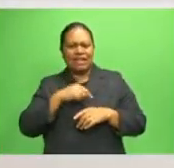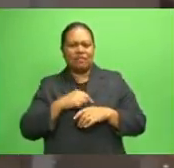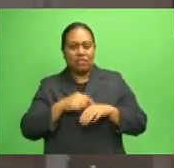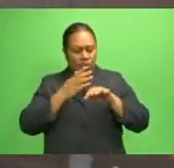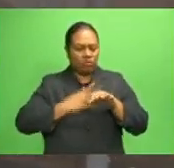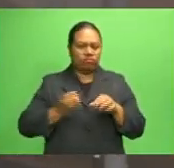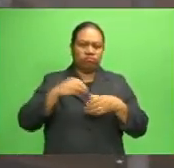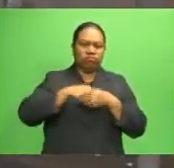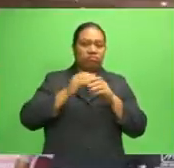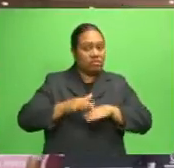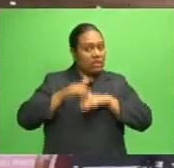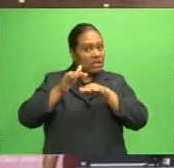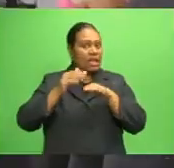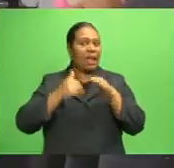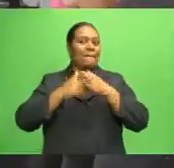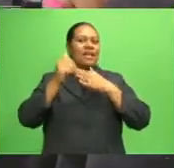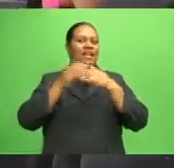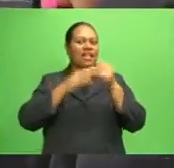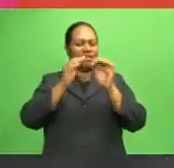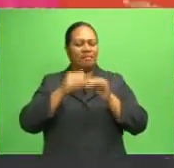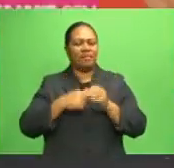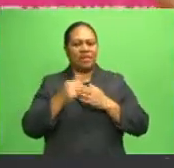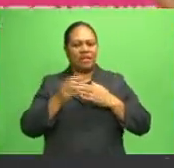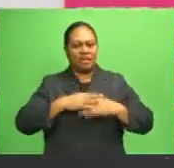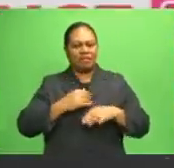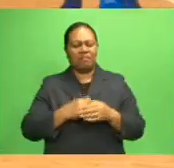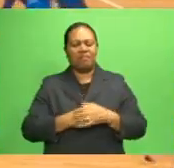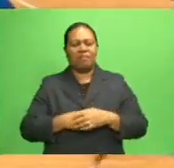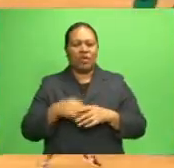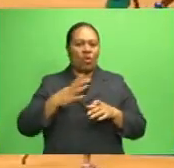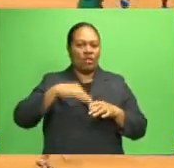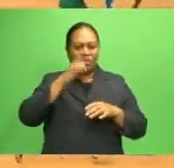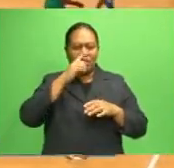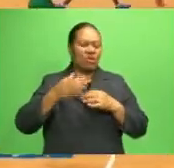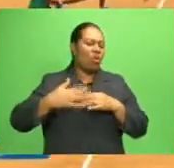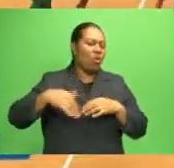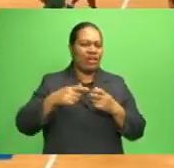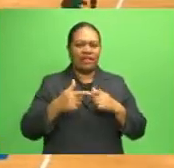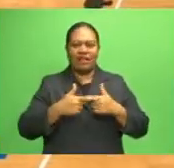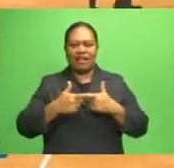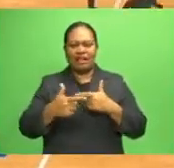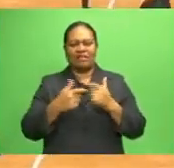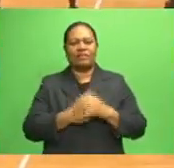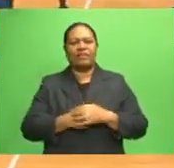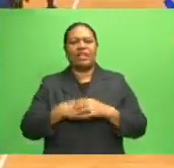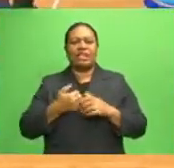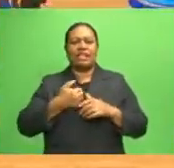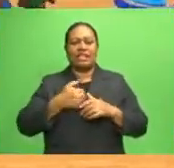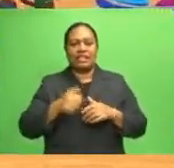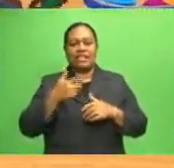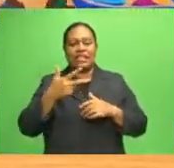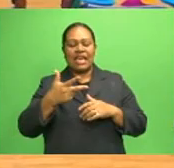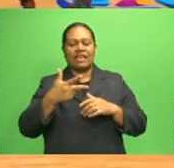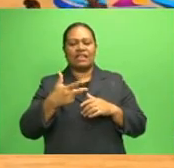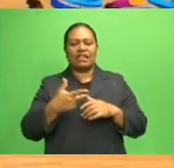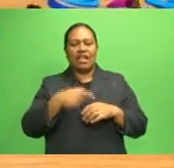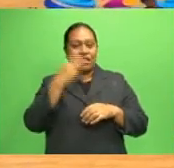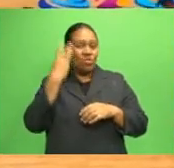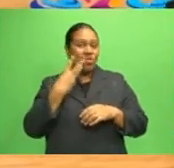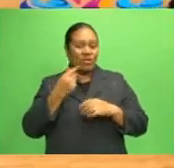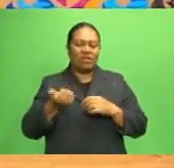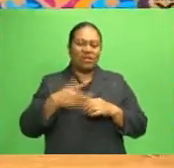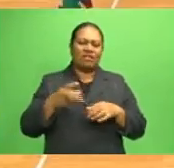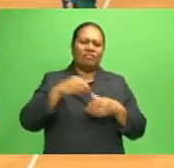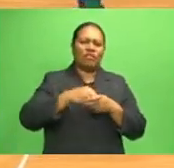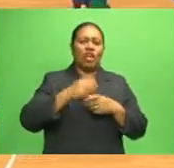participation and building capacity of all our people at all levels. Alesi Paul Wanga has played 68 tests for the Fiji Pearls, with